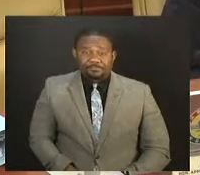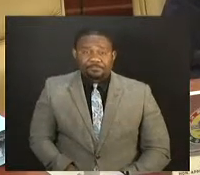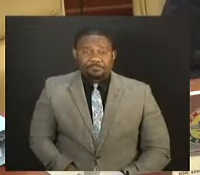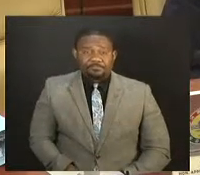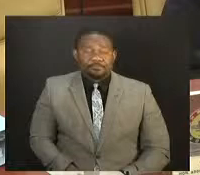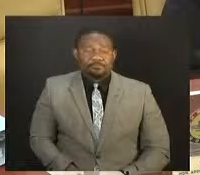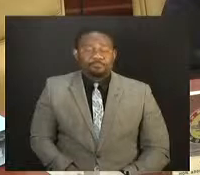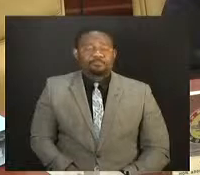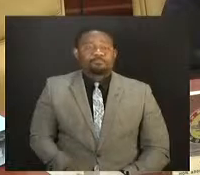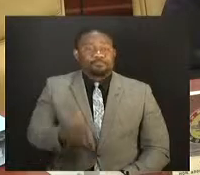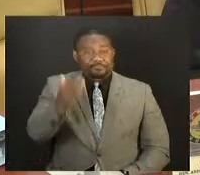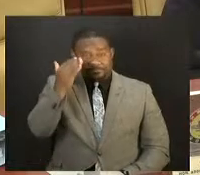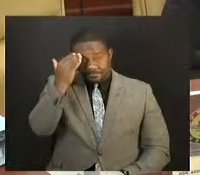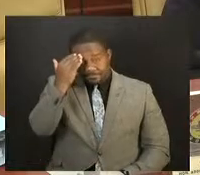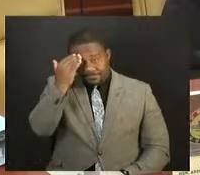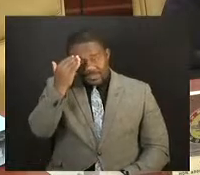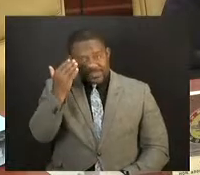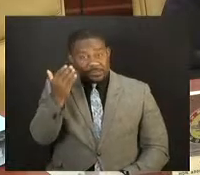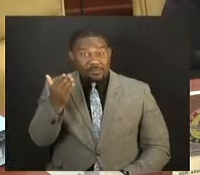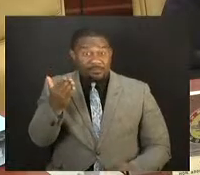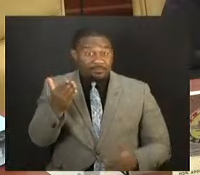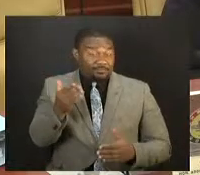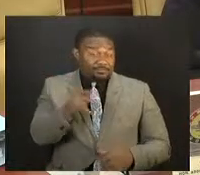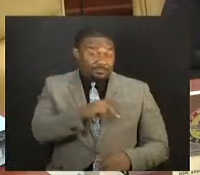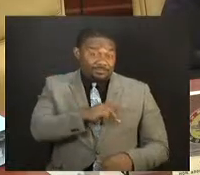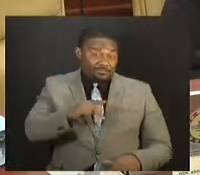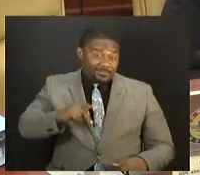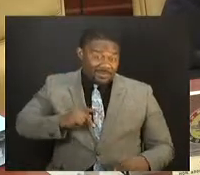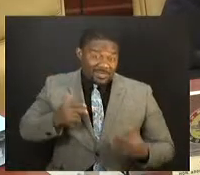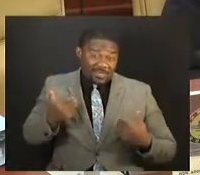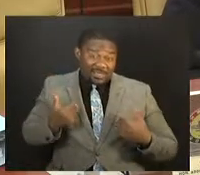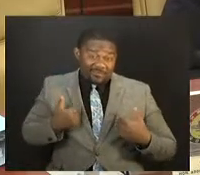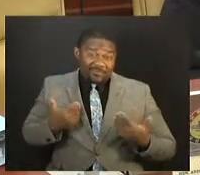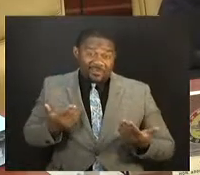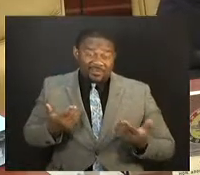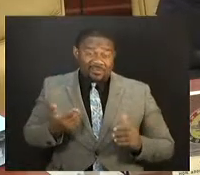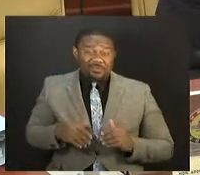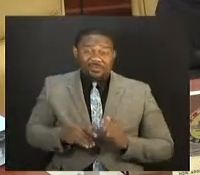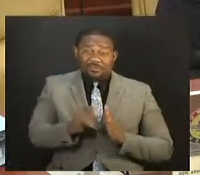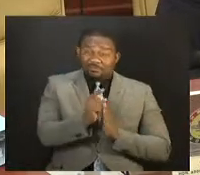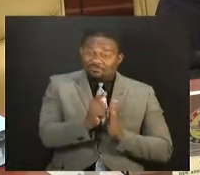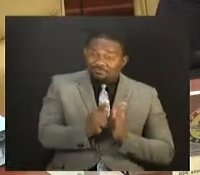And we know that this is a house of rules and procedure.